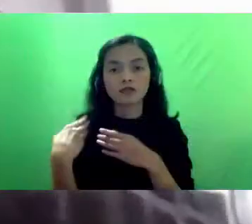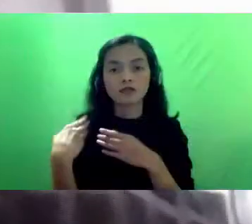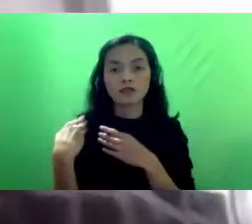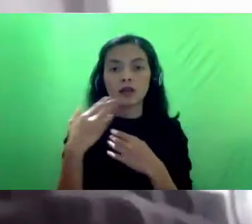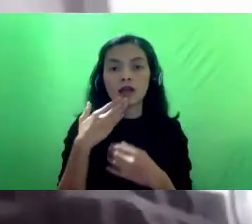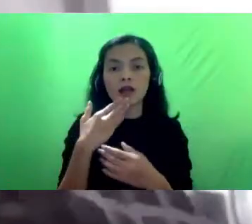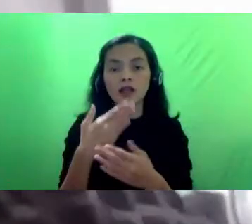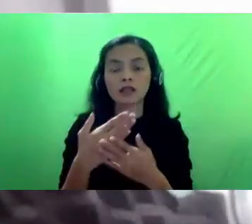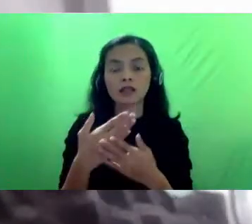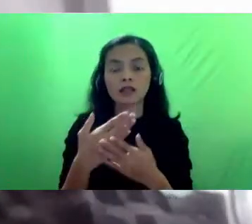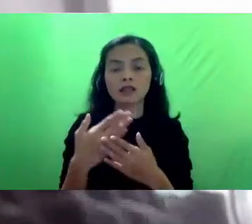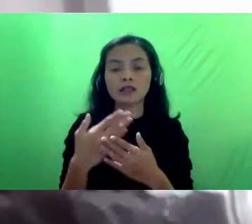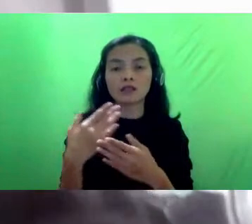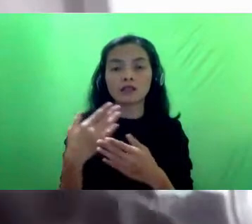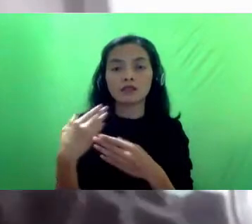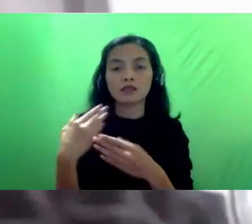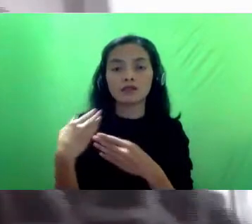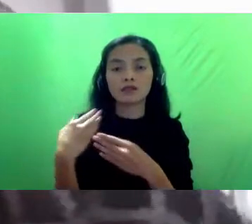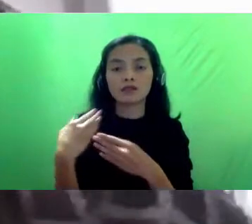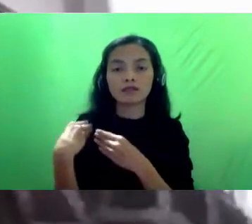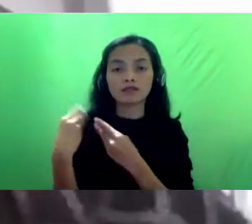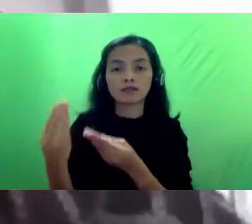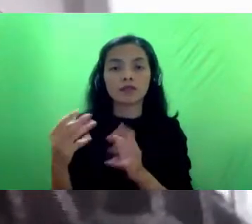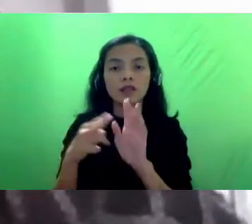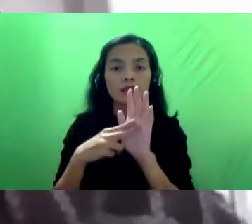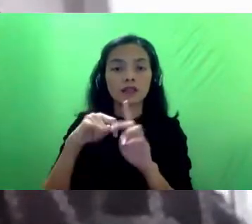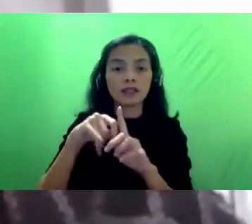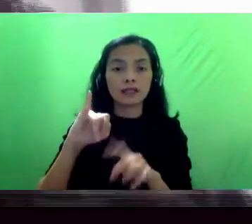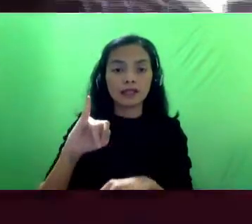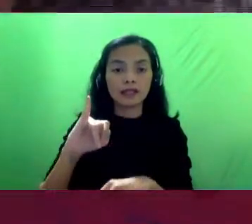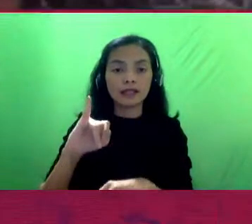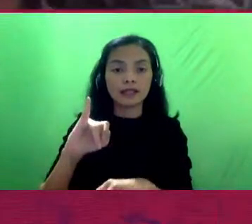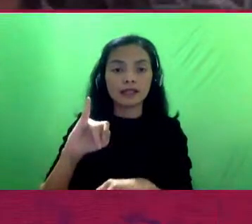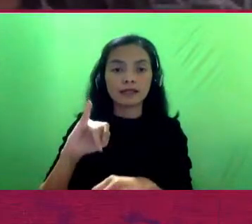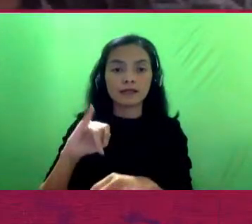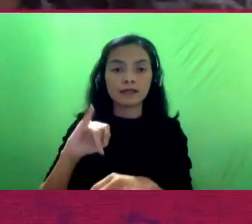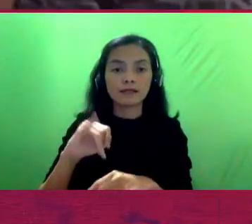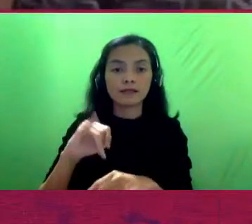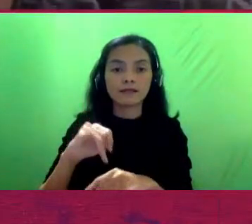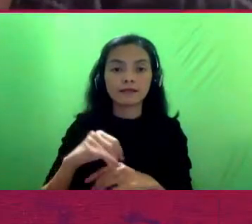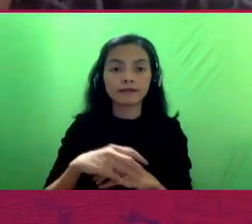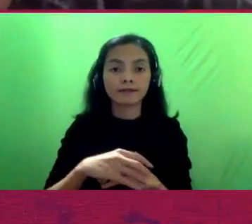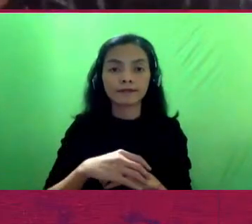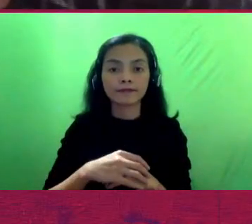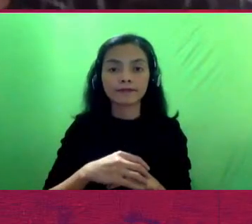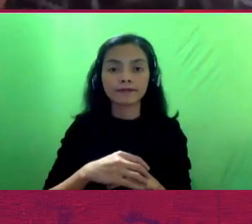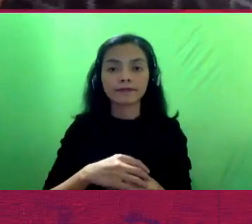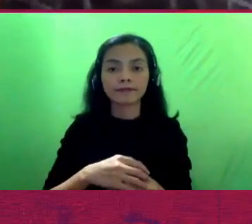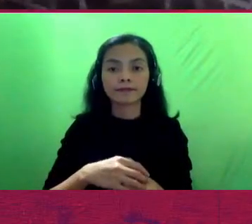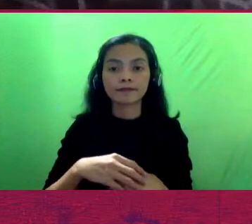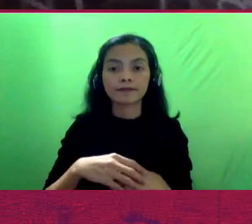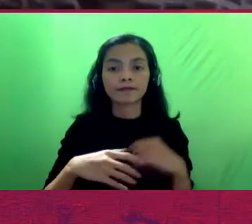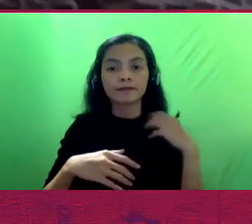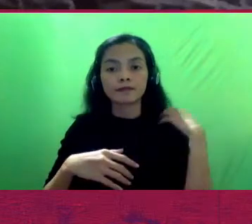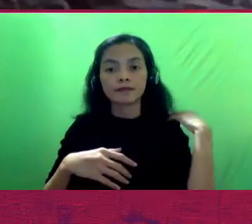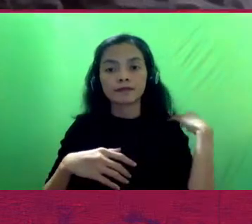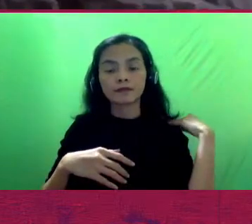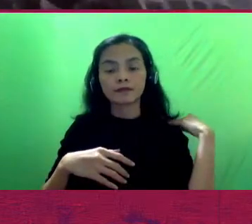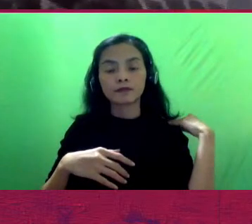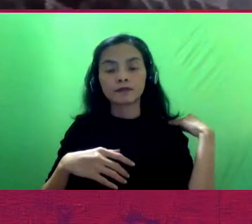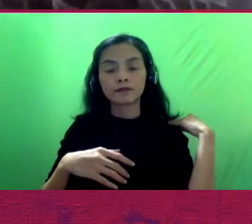Thank you very much, Usha, for your comprehensive explanation on the MPI and also the methods to measure the